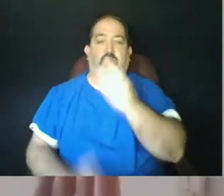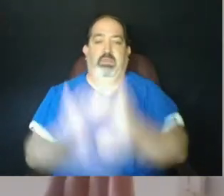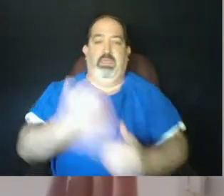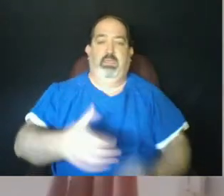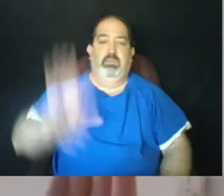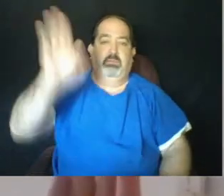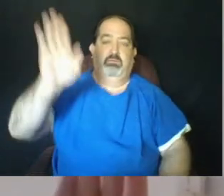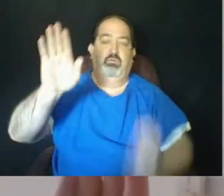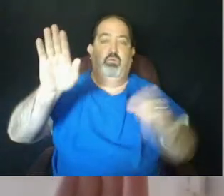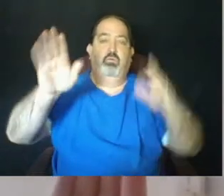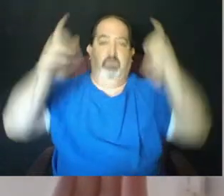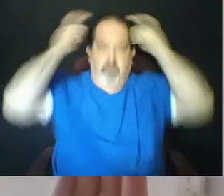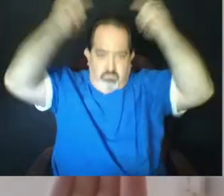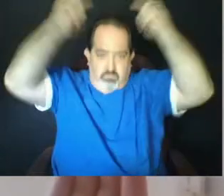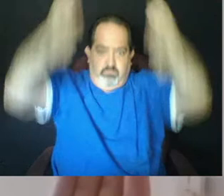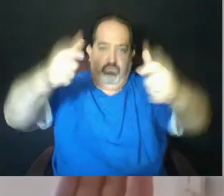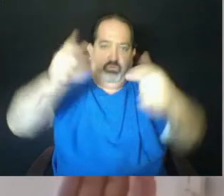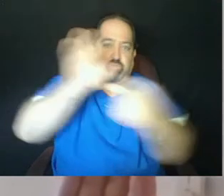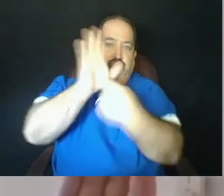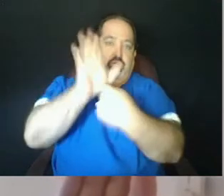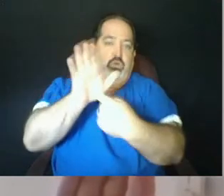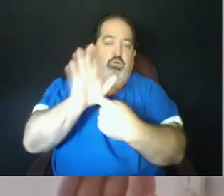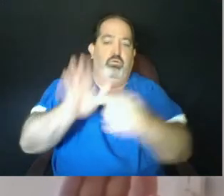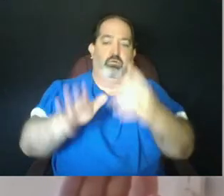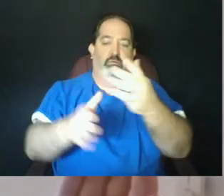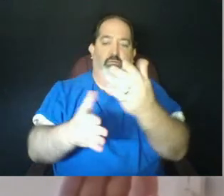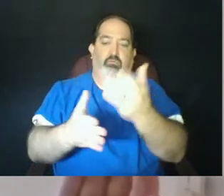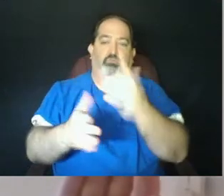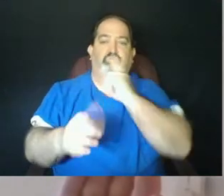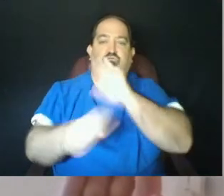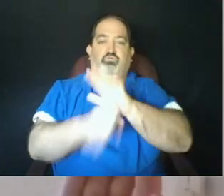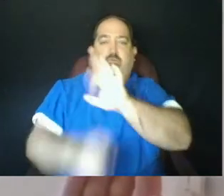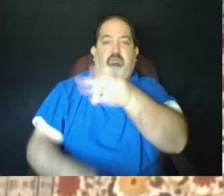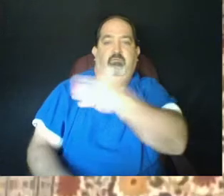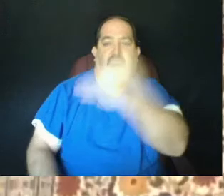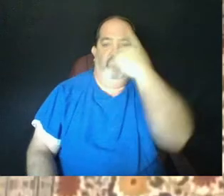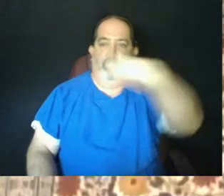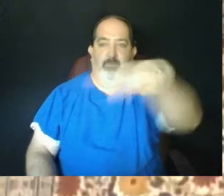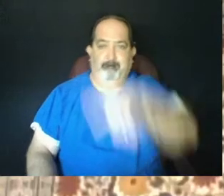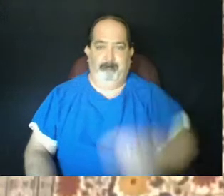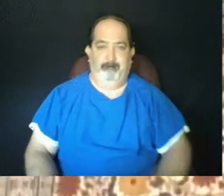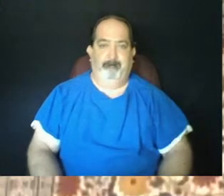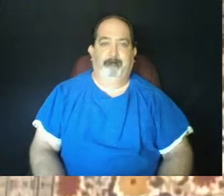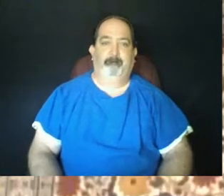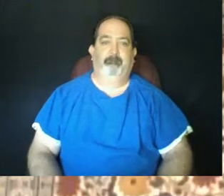your sword or circlet as an implement on which to swear fealty.